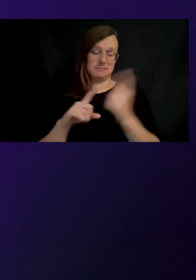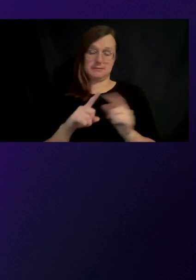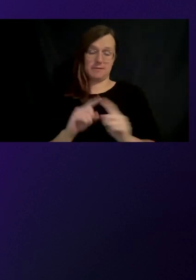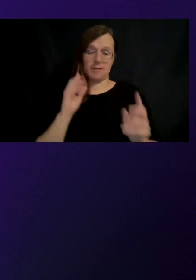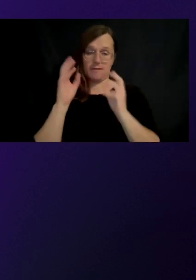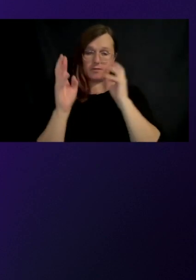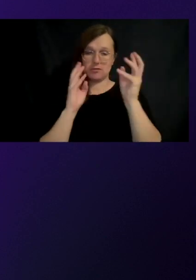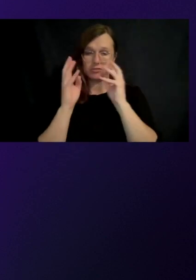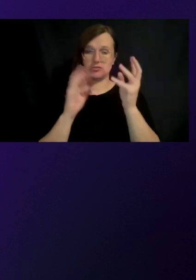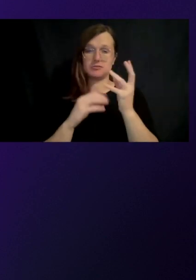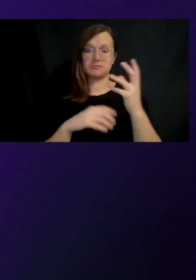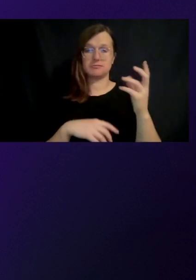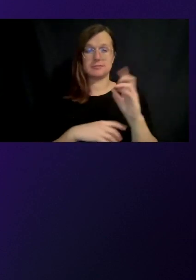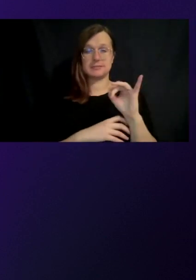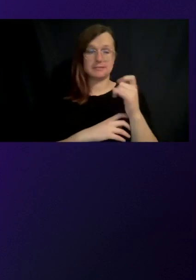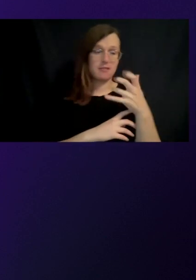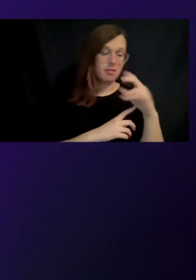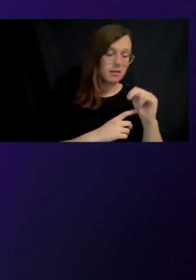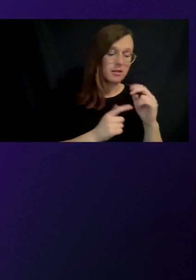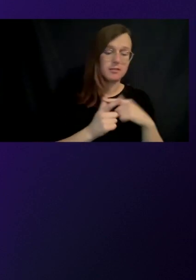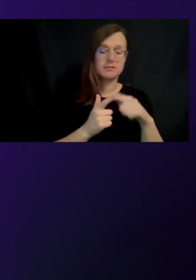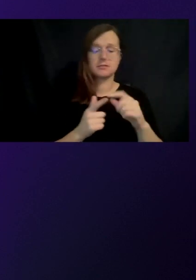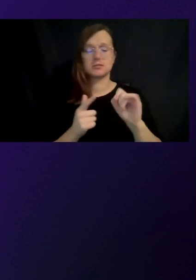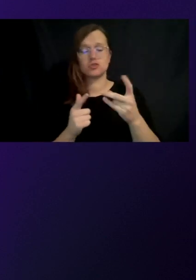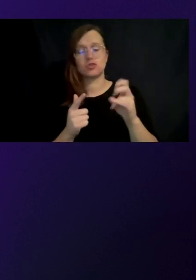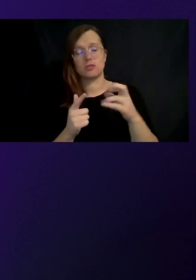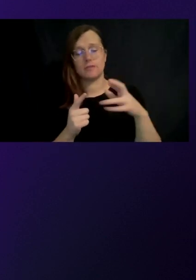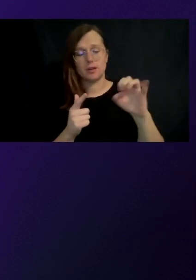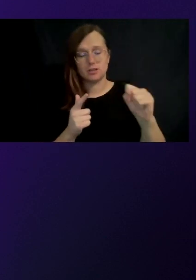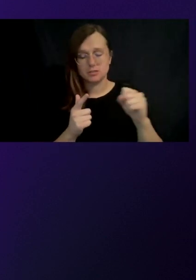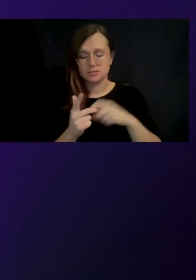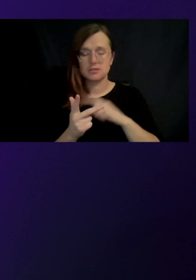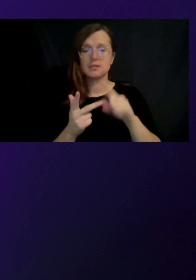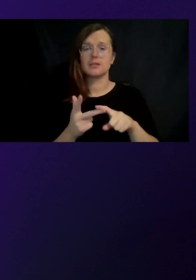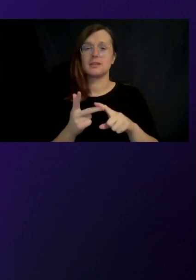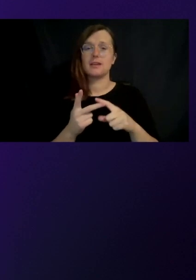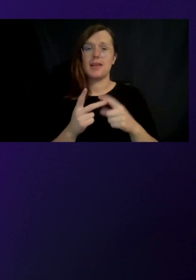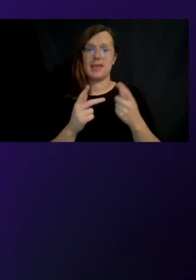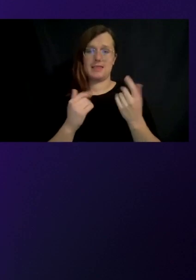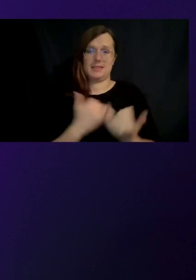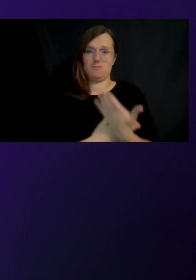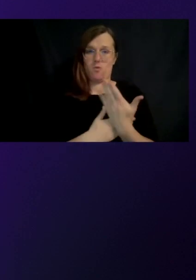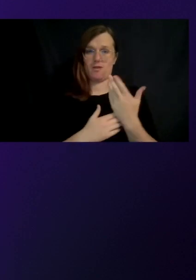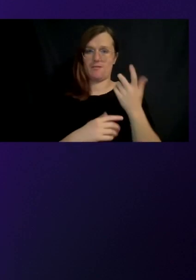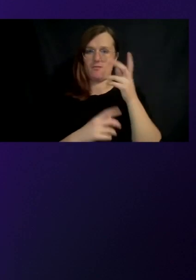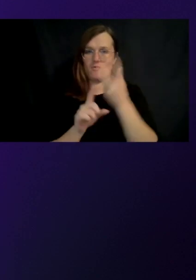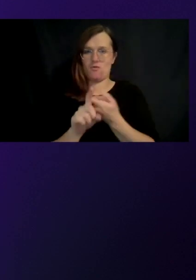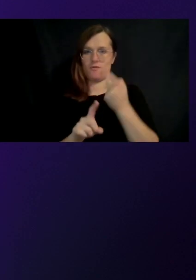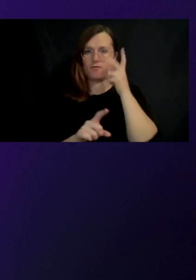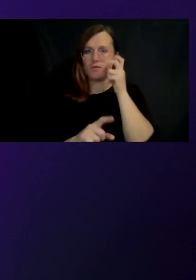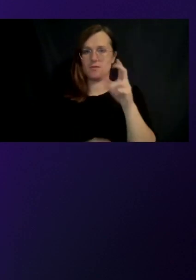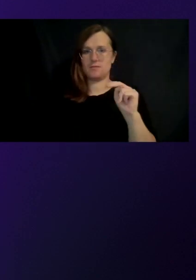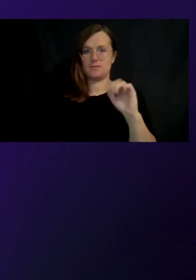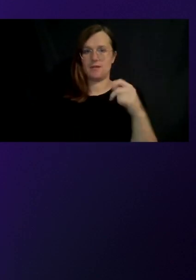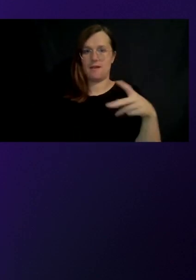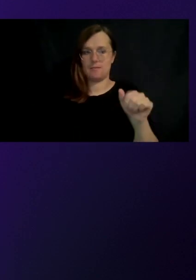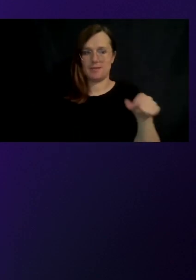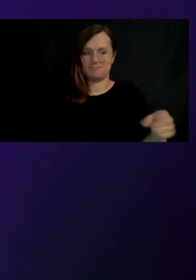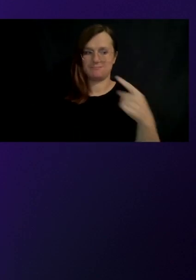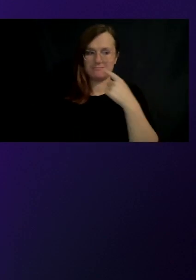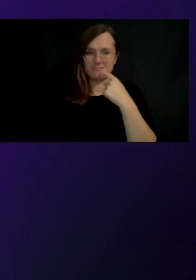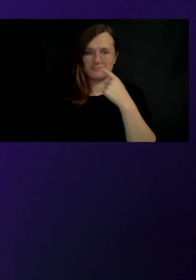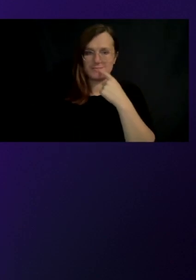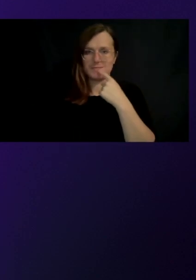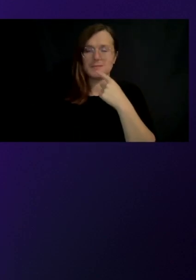the silicon as well as the servers. And we heard from NAFA this morning. And one of the things that NAFA says, especially to the Annapurna